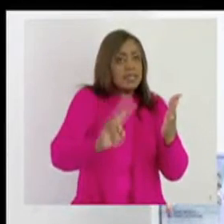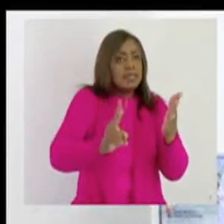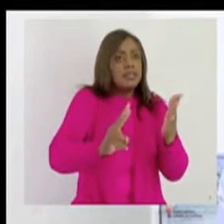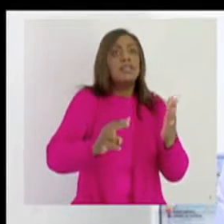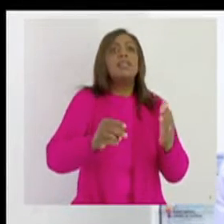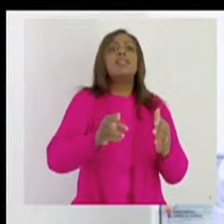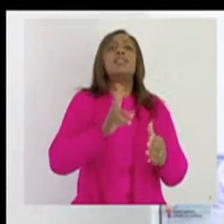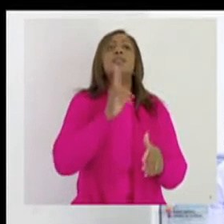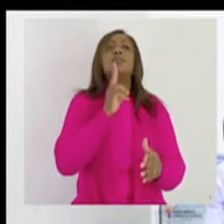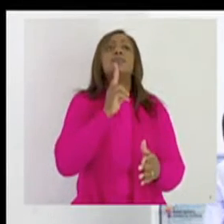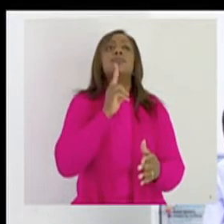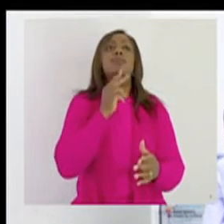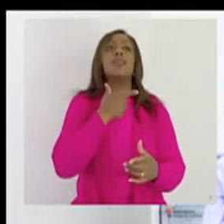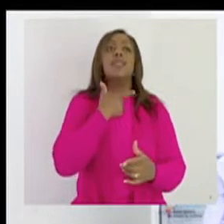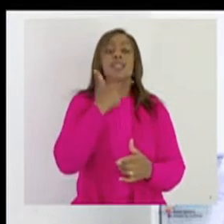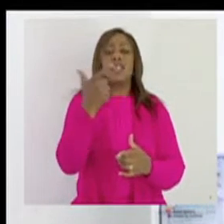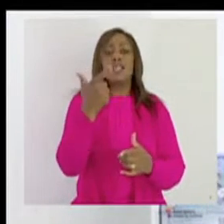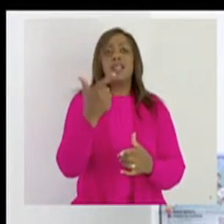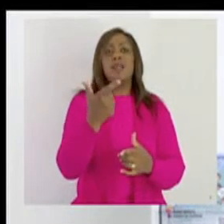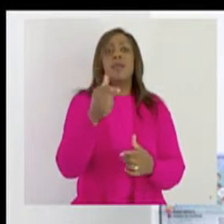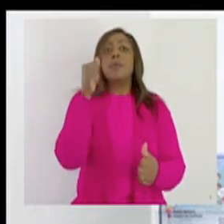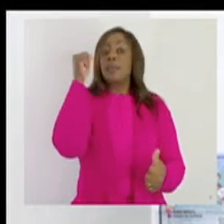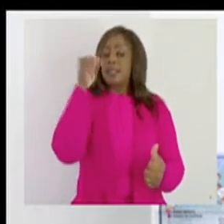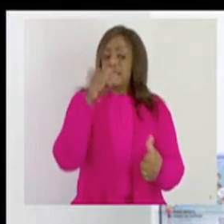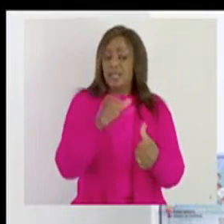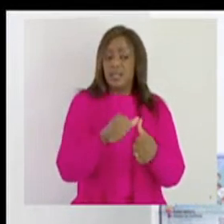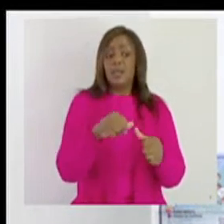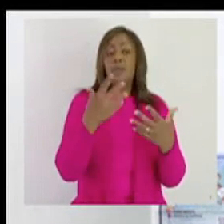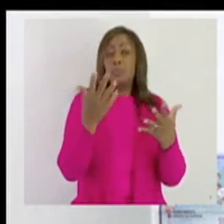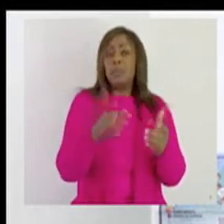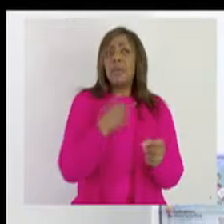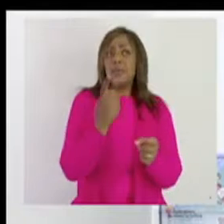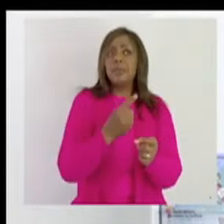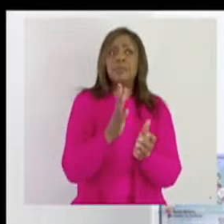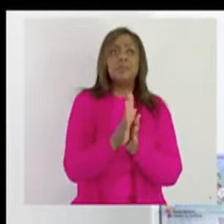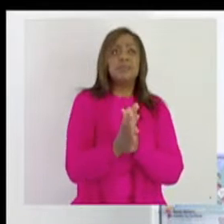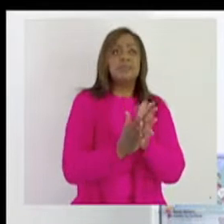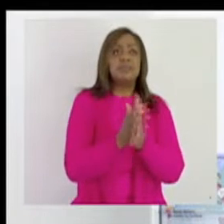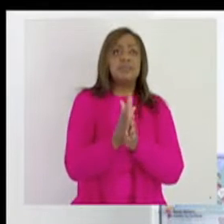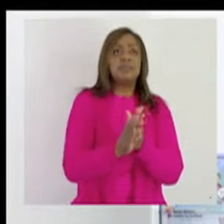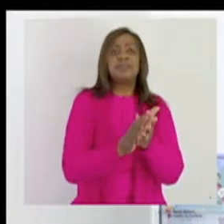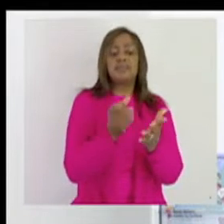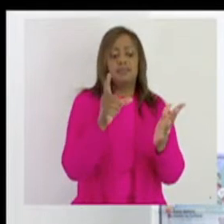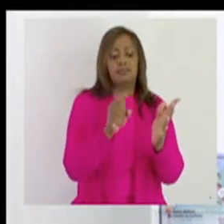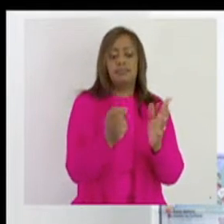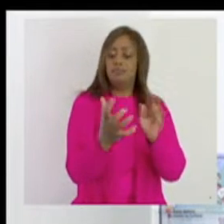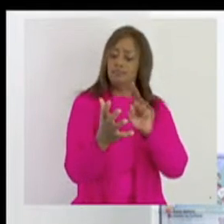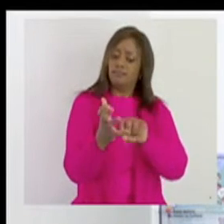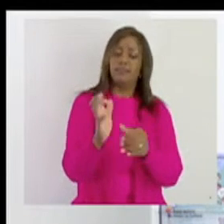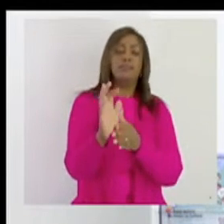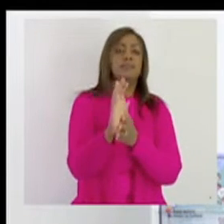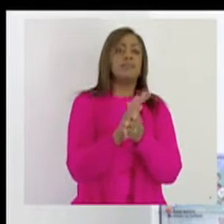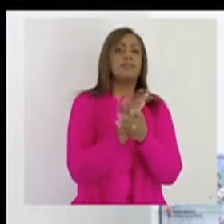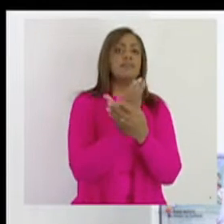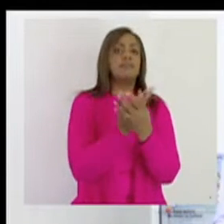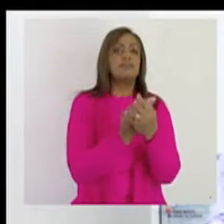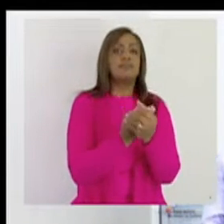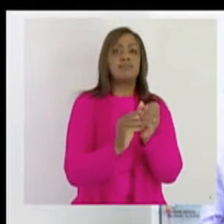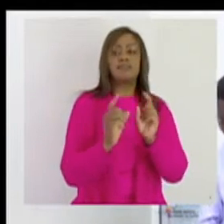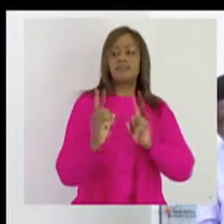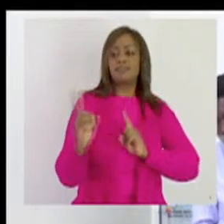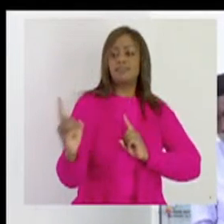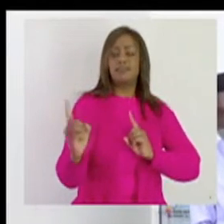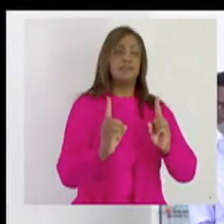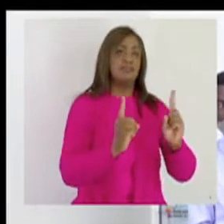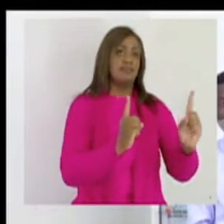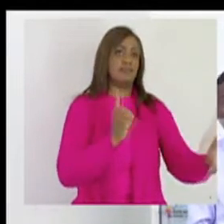you, and then have a blessed day. But then don't forget to sanitize your hand, and then you keep the social distance between you and then the next person. Thank